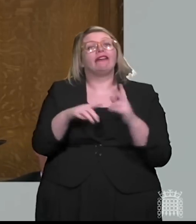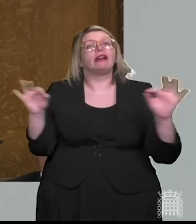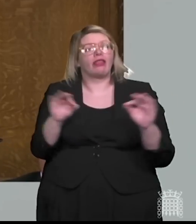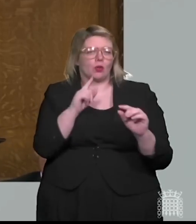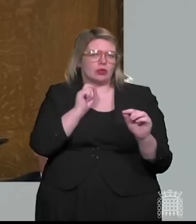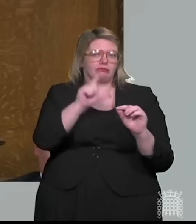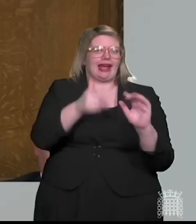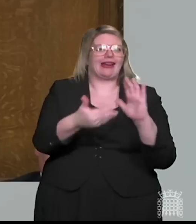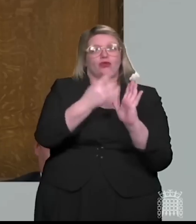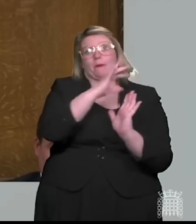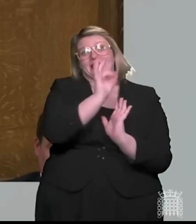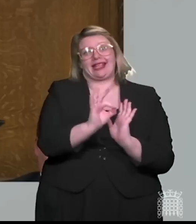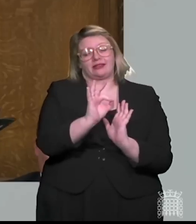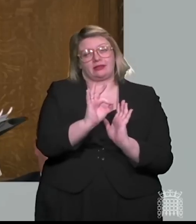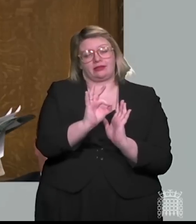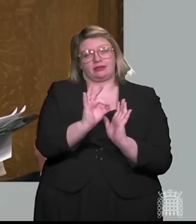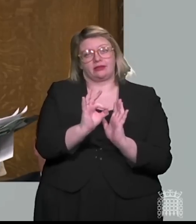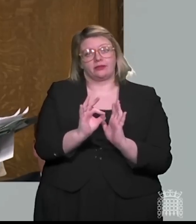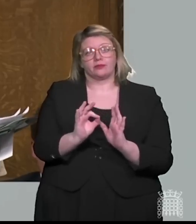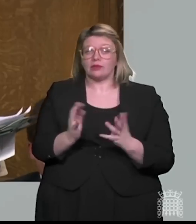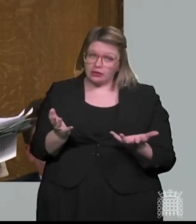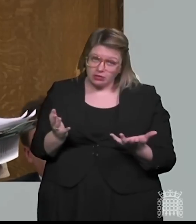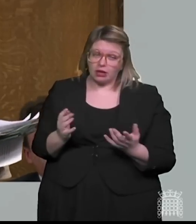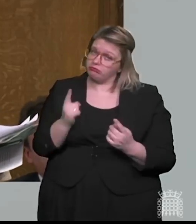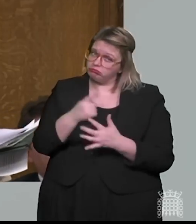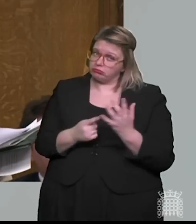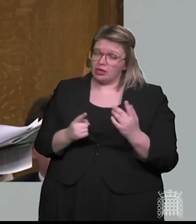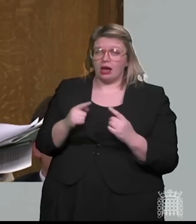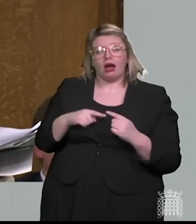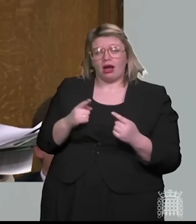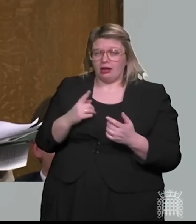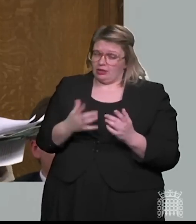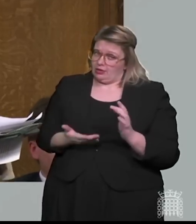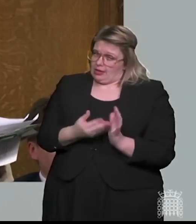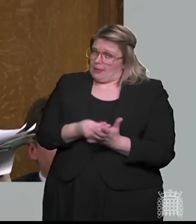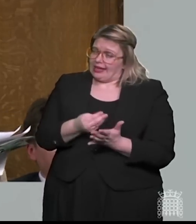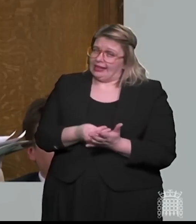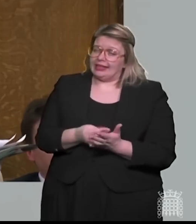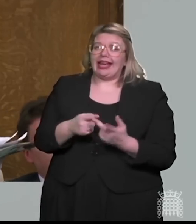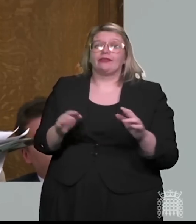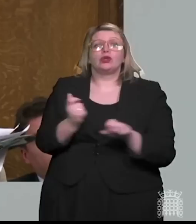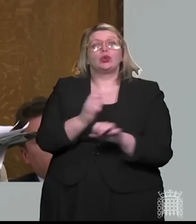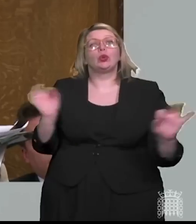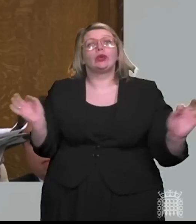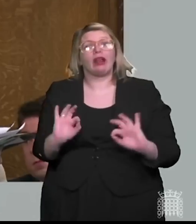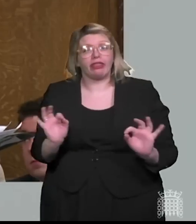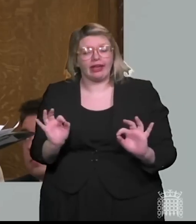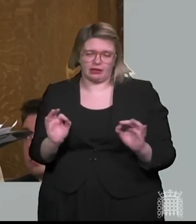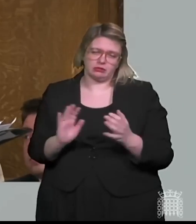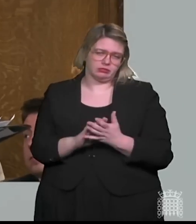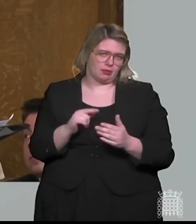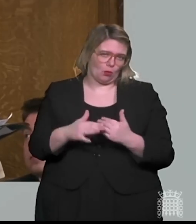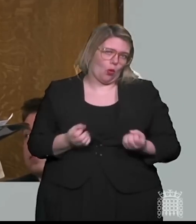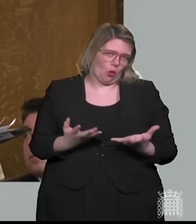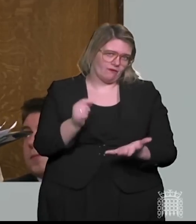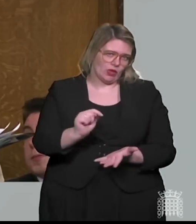been. And these may not feel like giveaways, but they do cost money against the do-nothing counterfactual option.